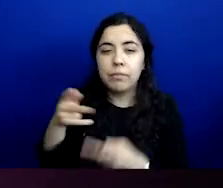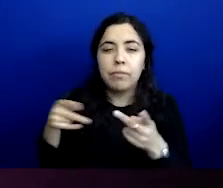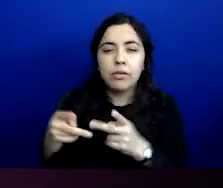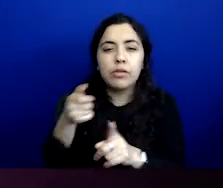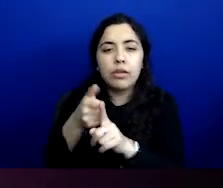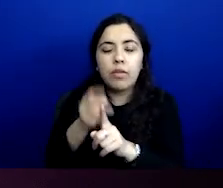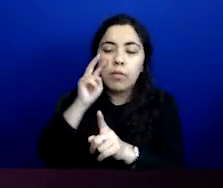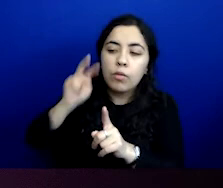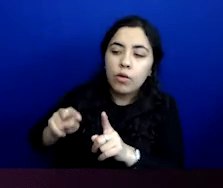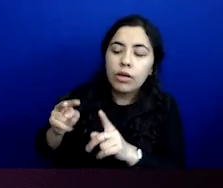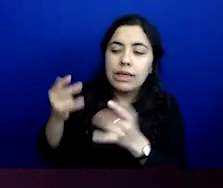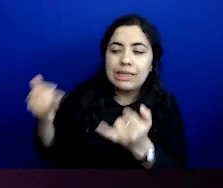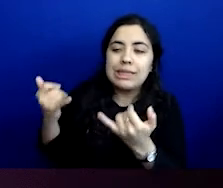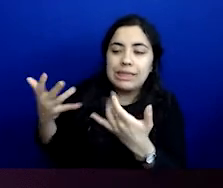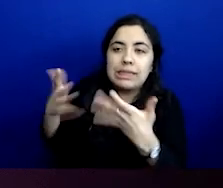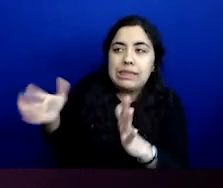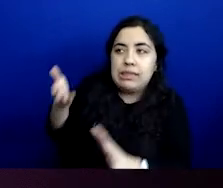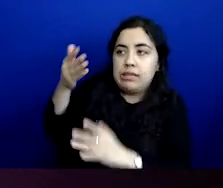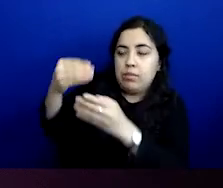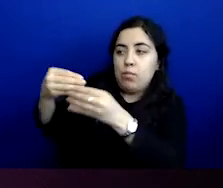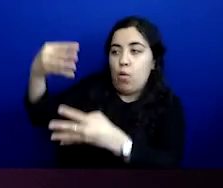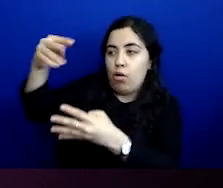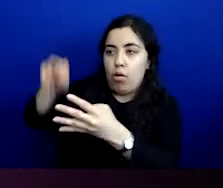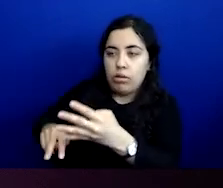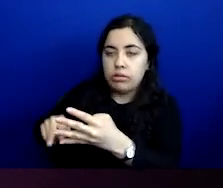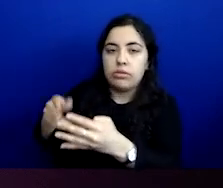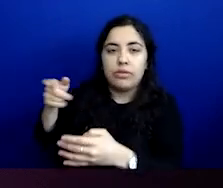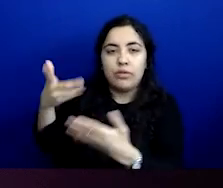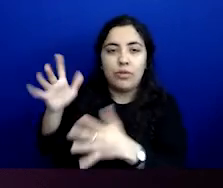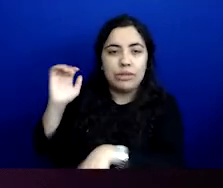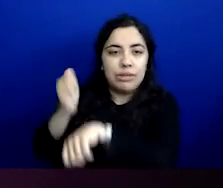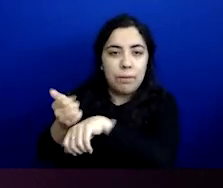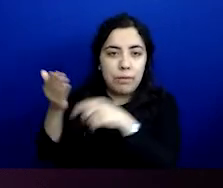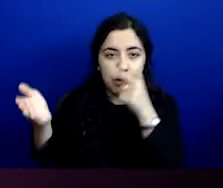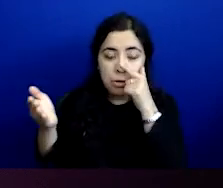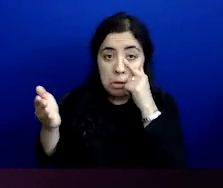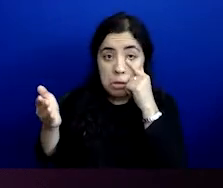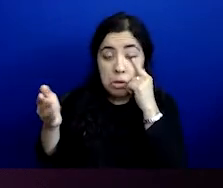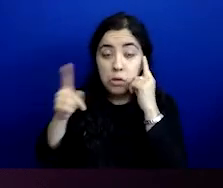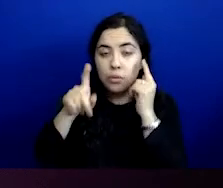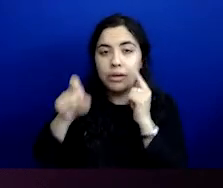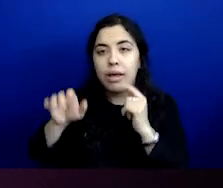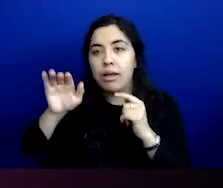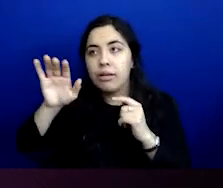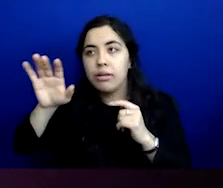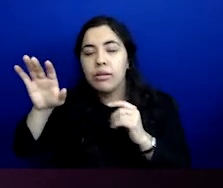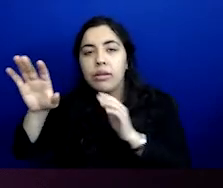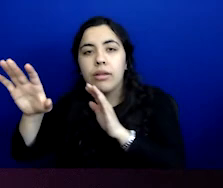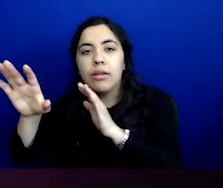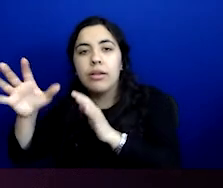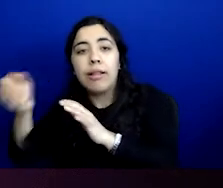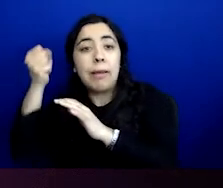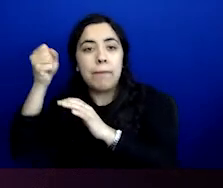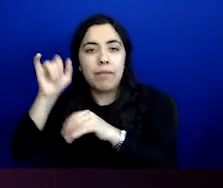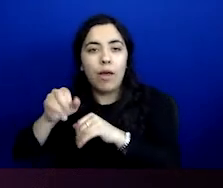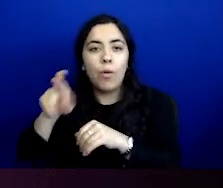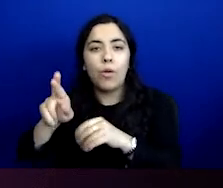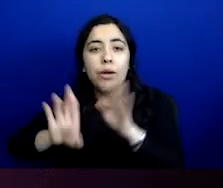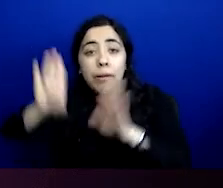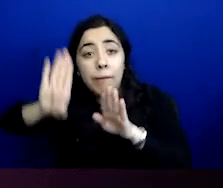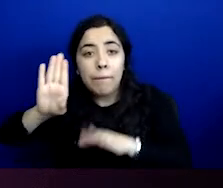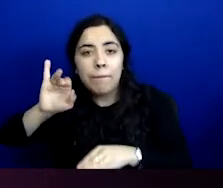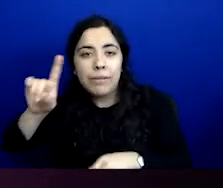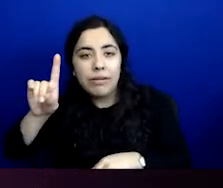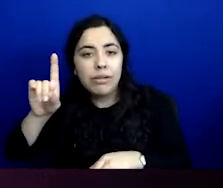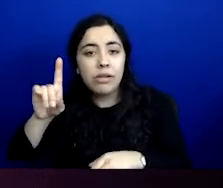look at existing bounties that other protocols have kind of already set up, and you can claim those or bid on those to kind of get paid. And we're kind of